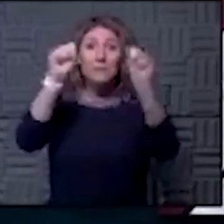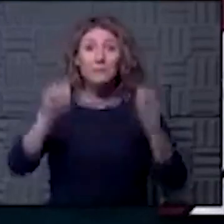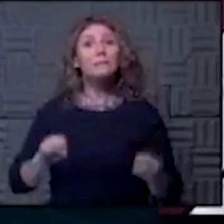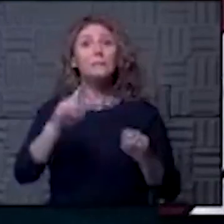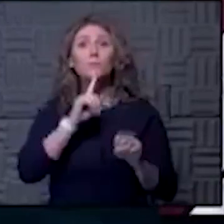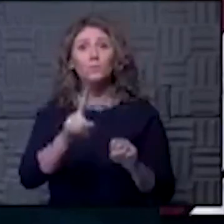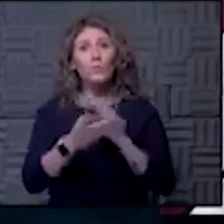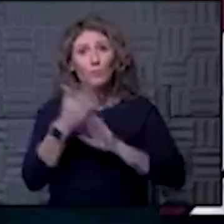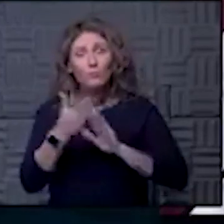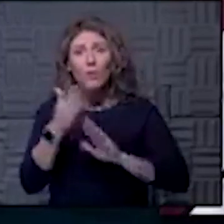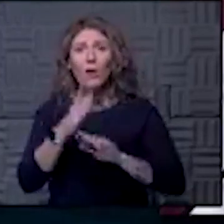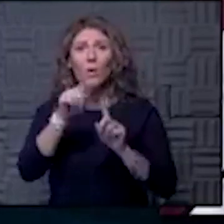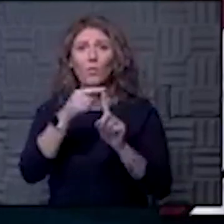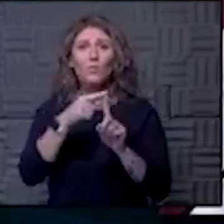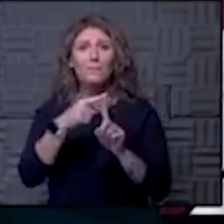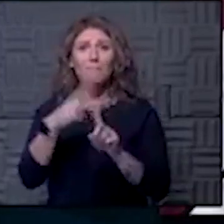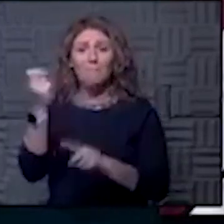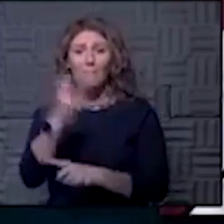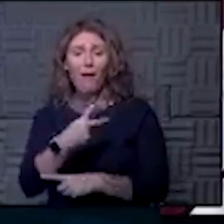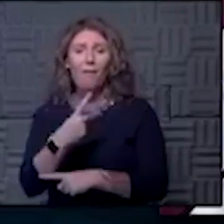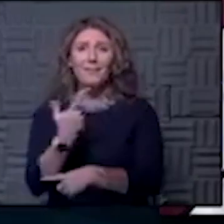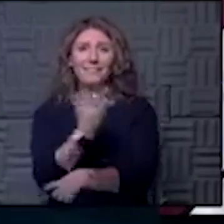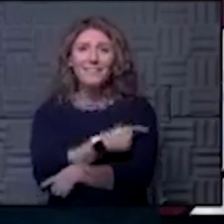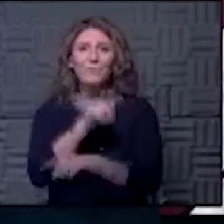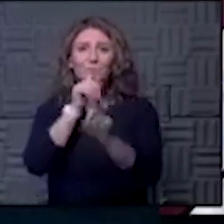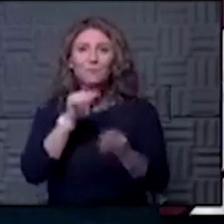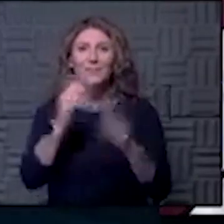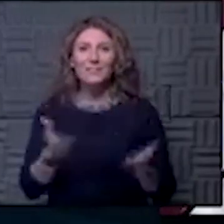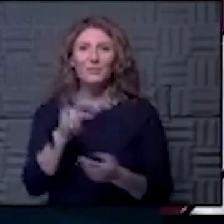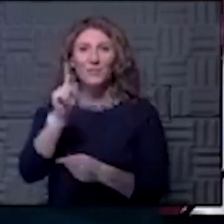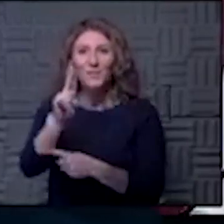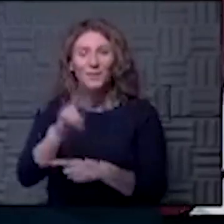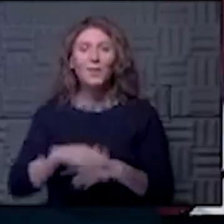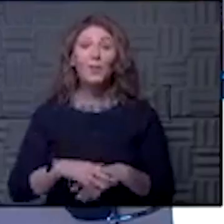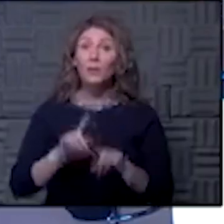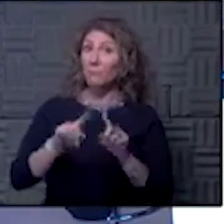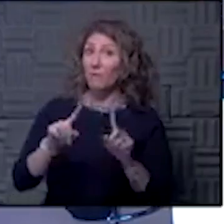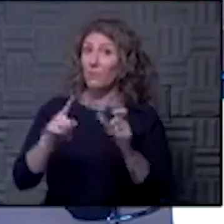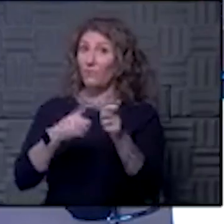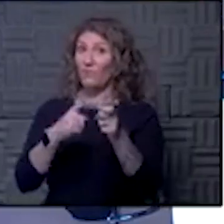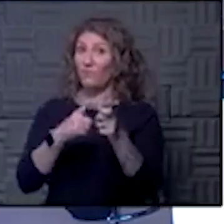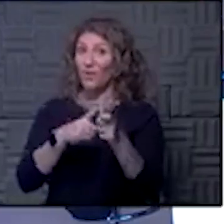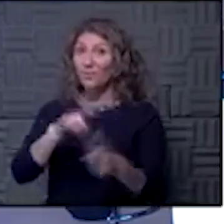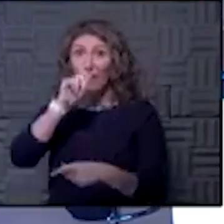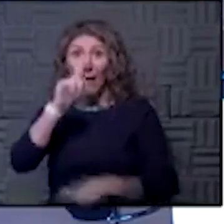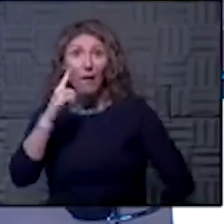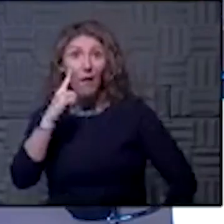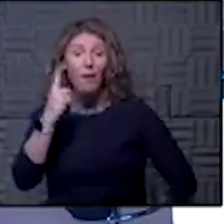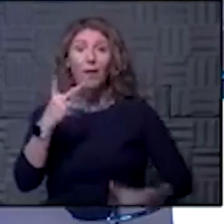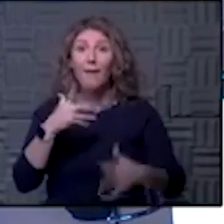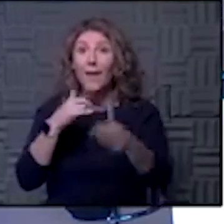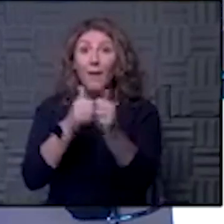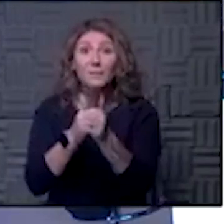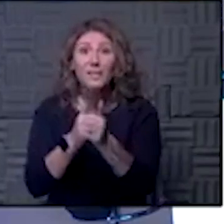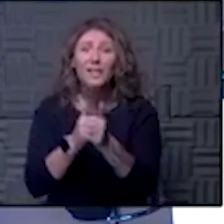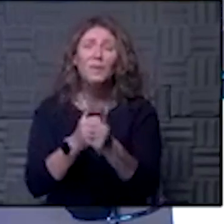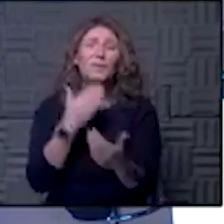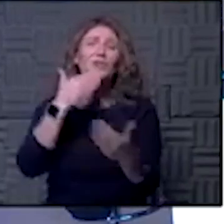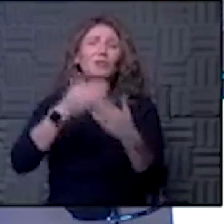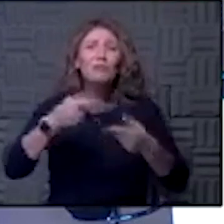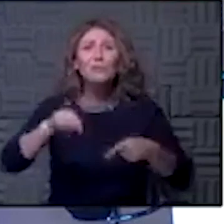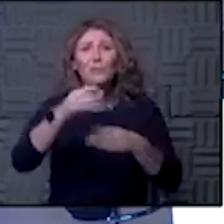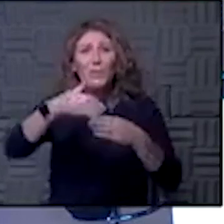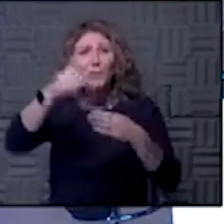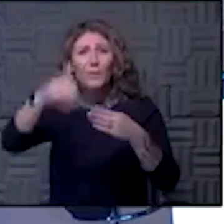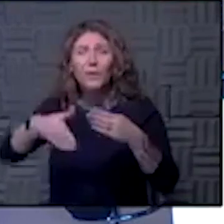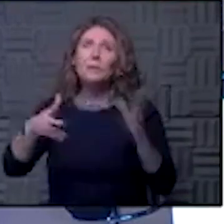it comes back to our testing response here at KU. But first, Hawkeye, let's get everybody updated. It was so good over the